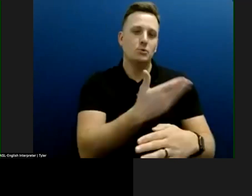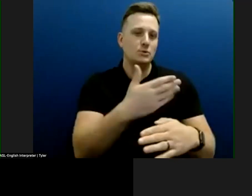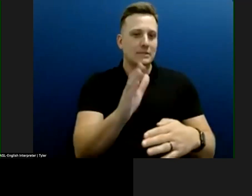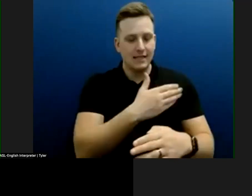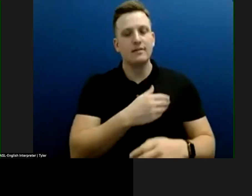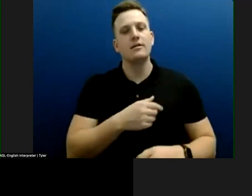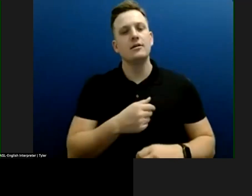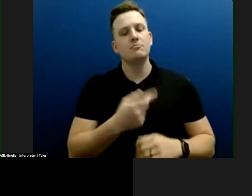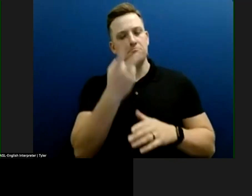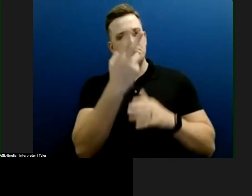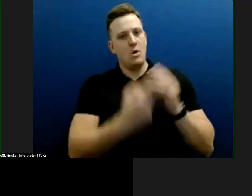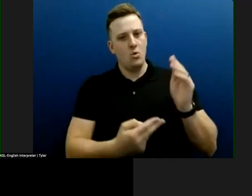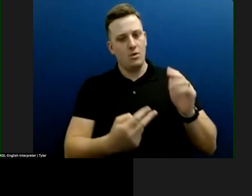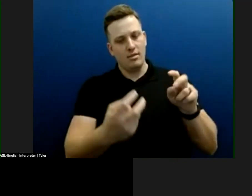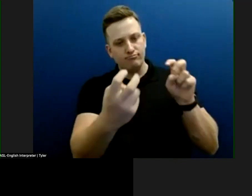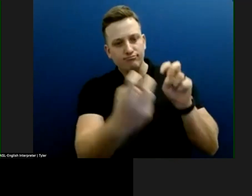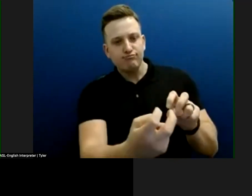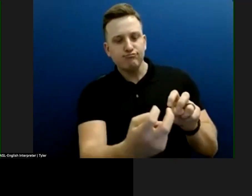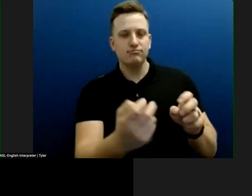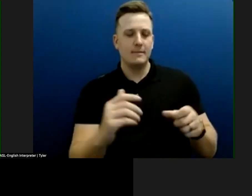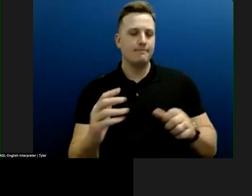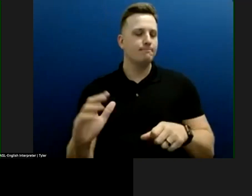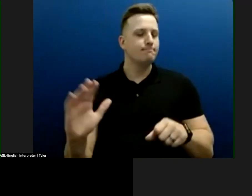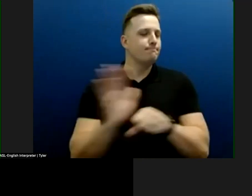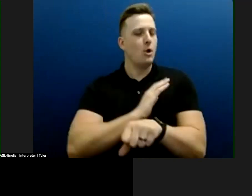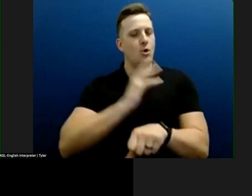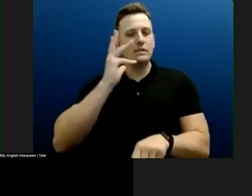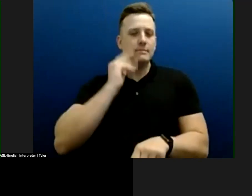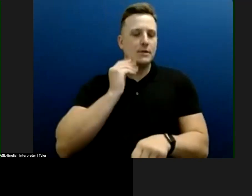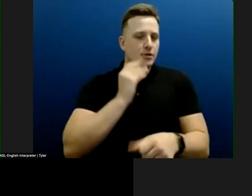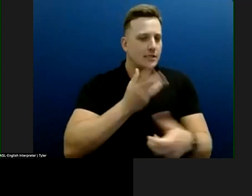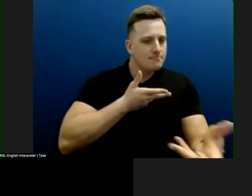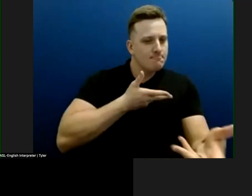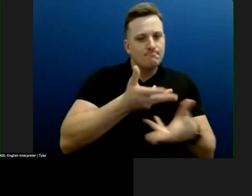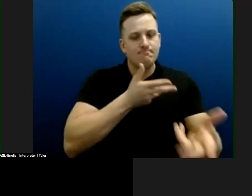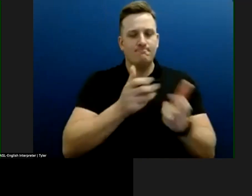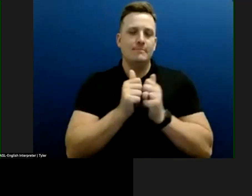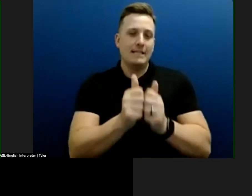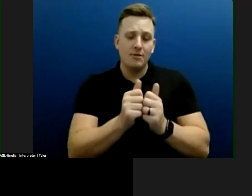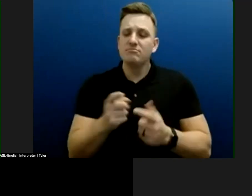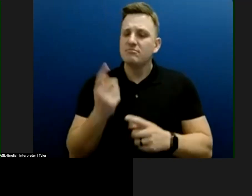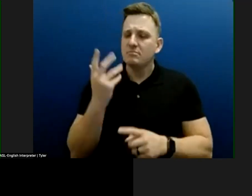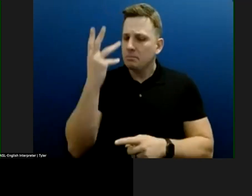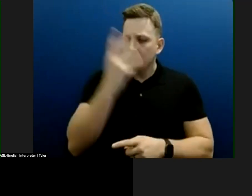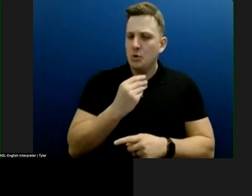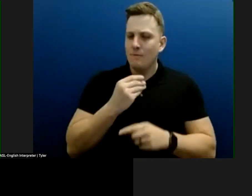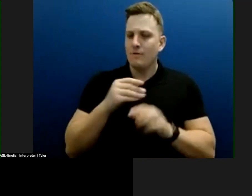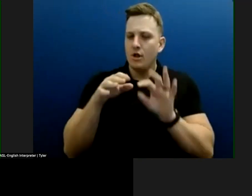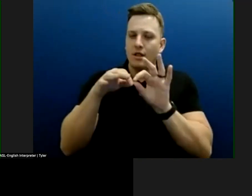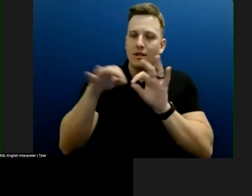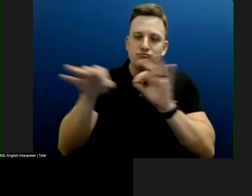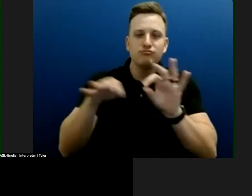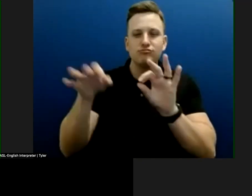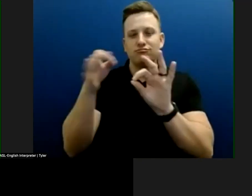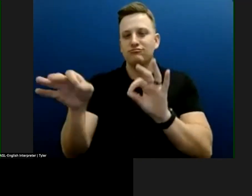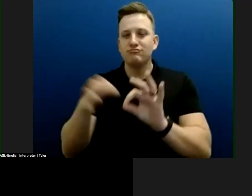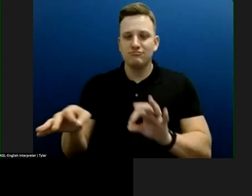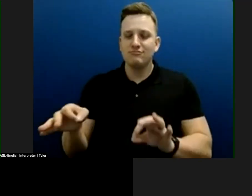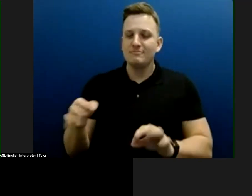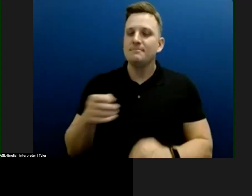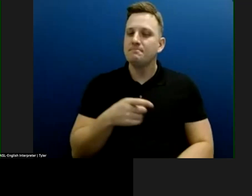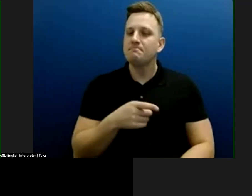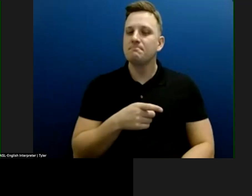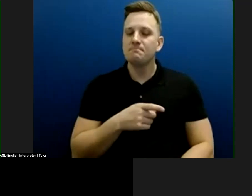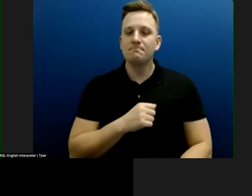fully experiencing the music together. That's a really beautiful description of